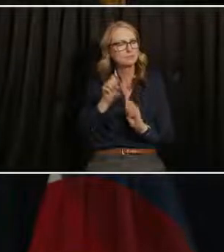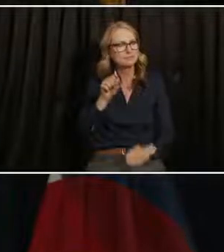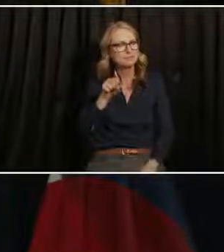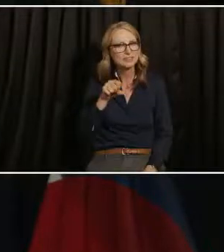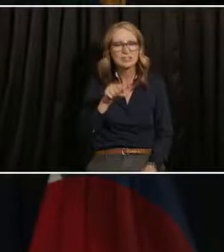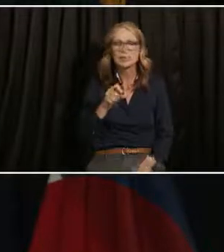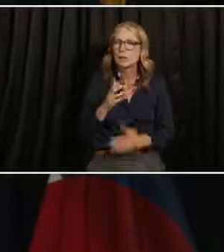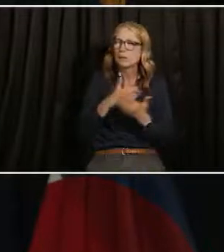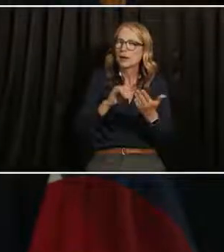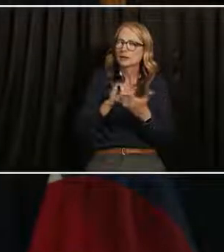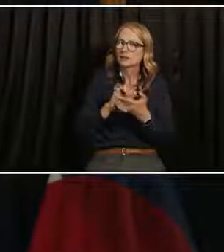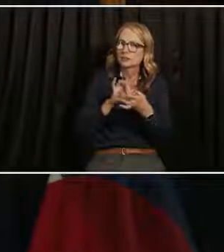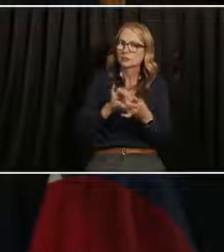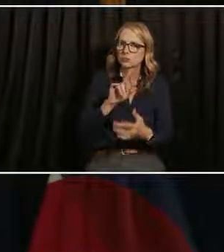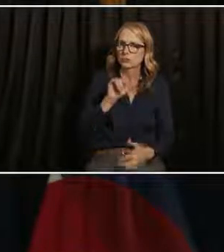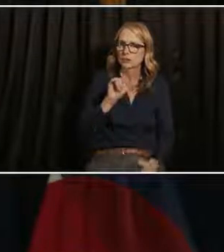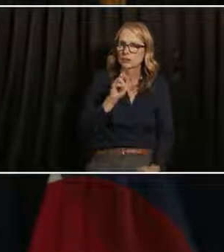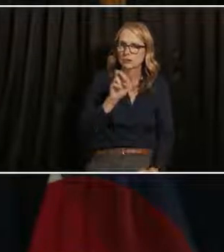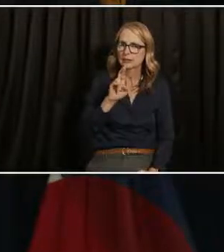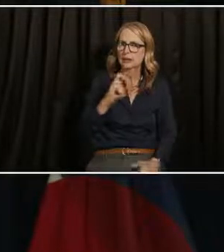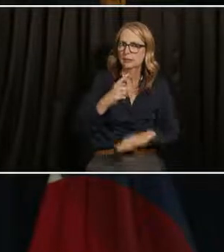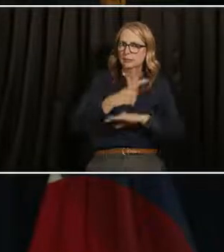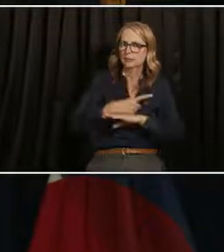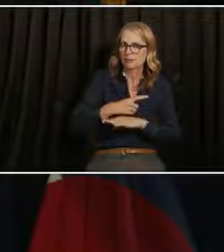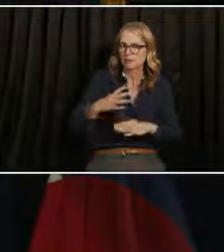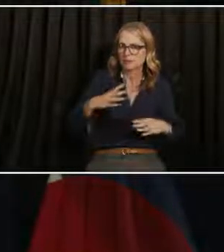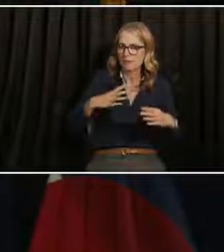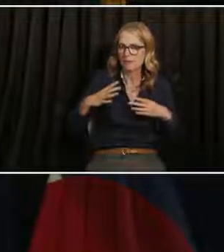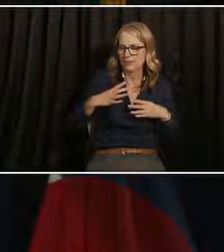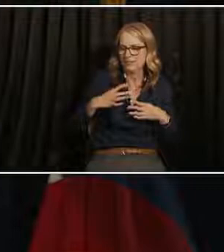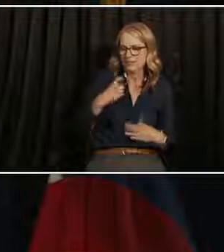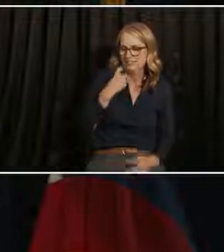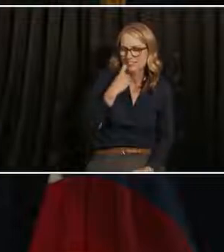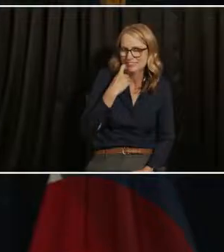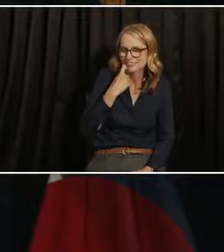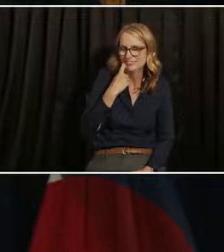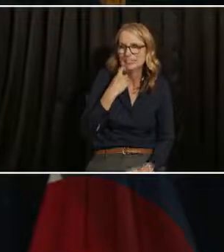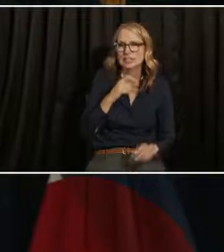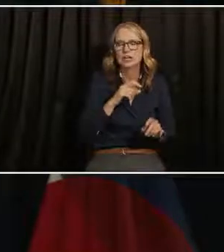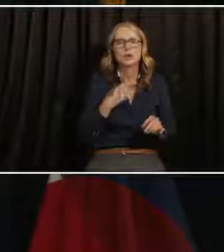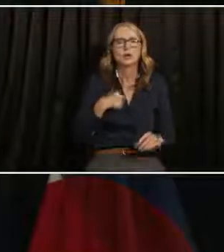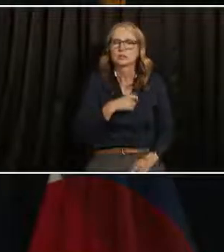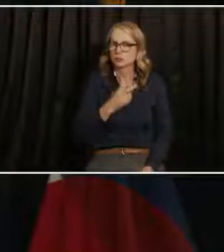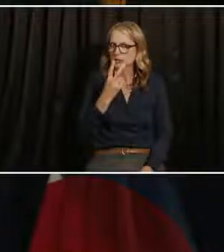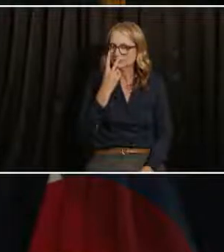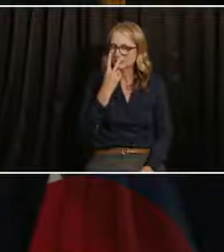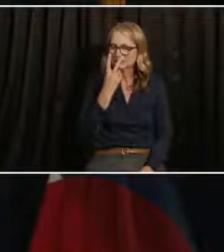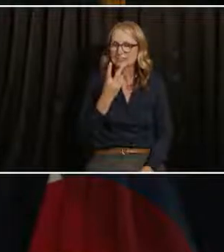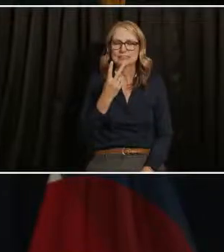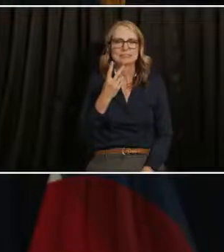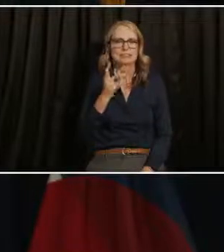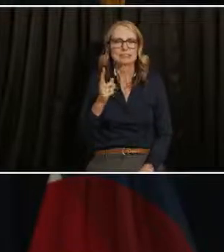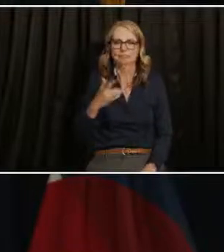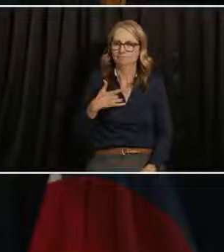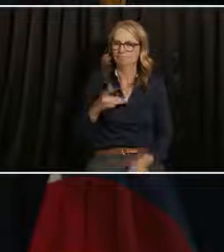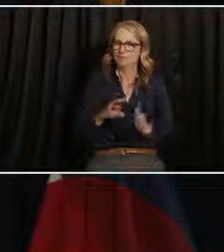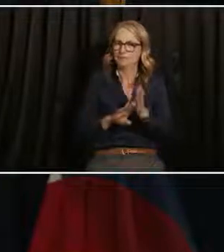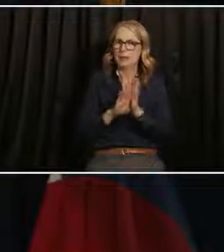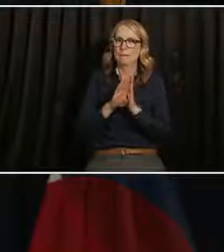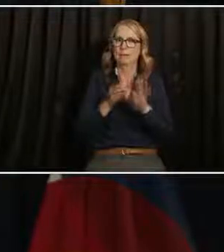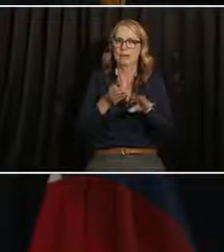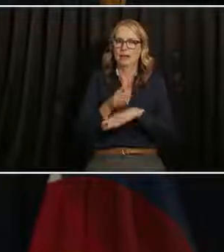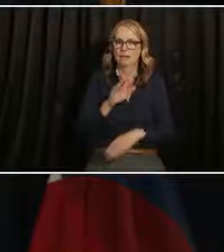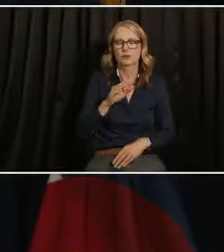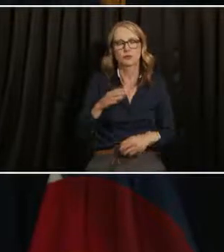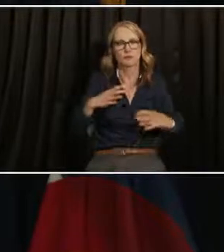Labor Day holiday. We know that there are reporting aberrations that occur around holidays. And so because of that, the numbers have been up